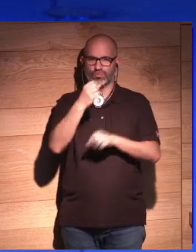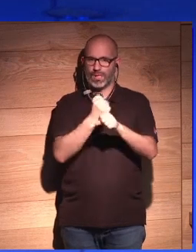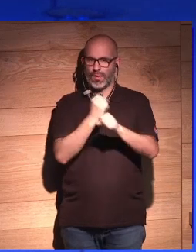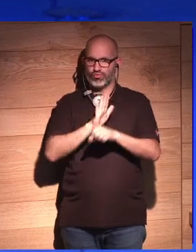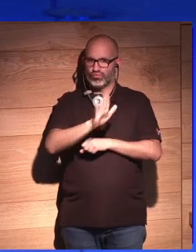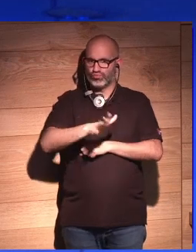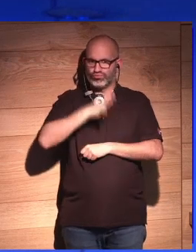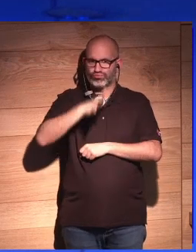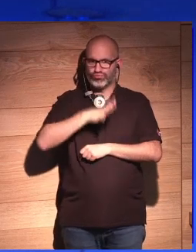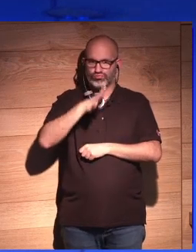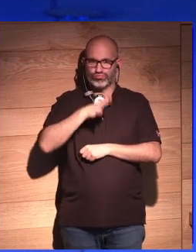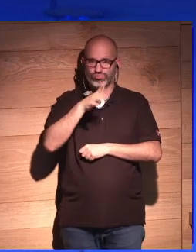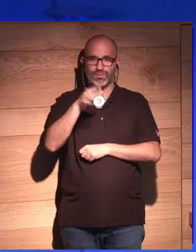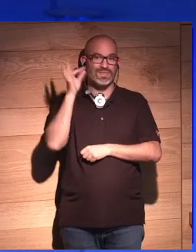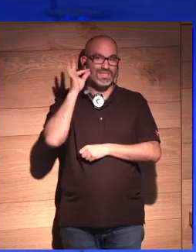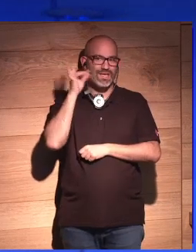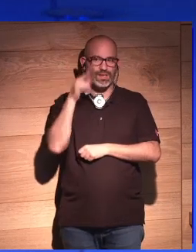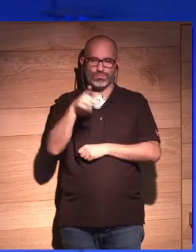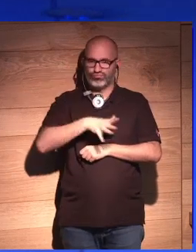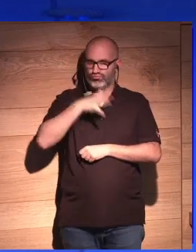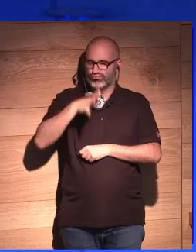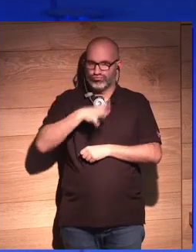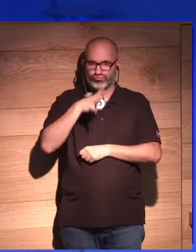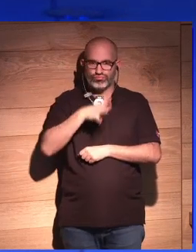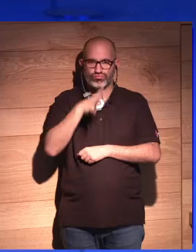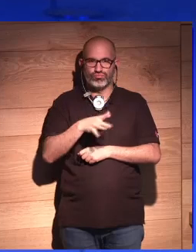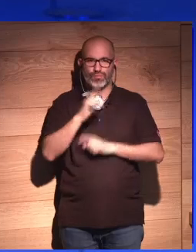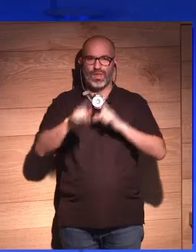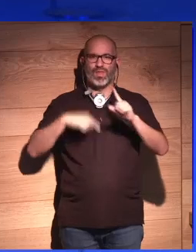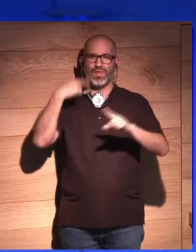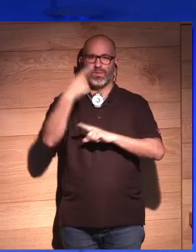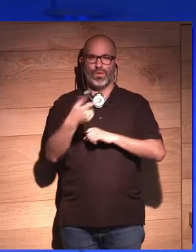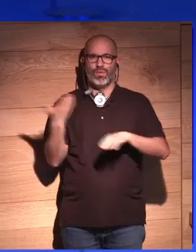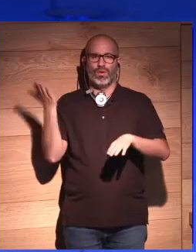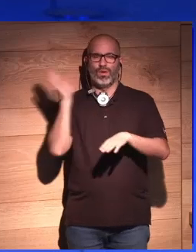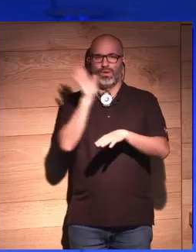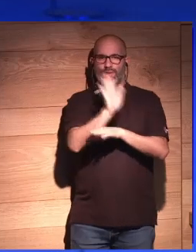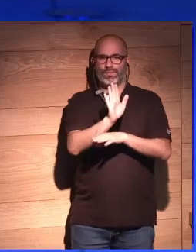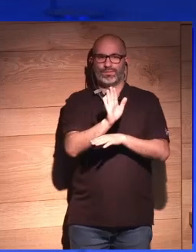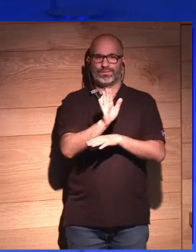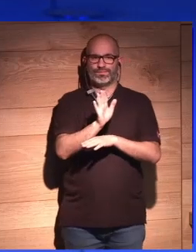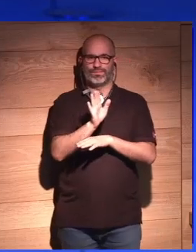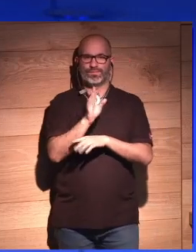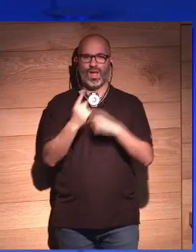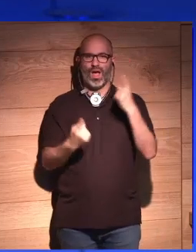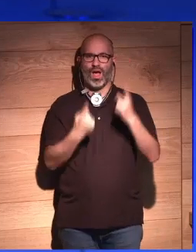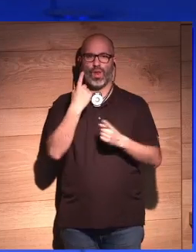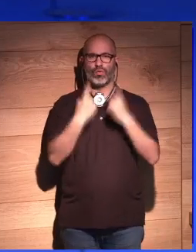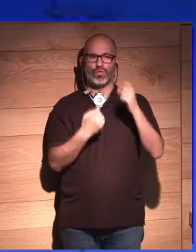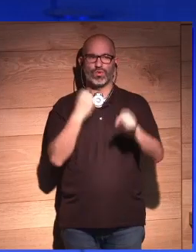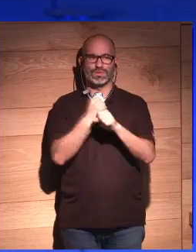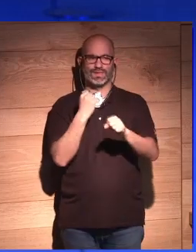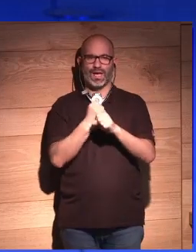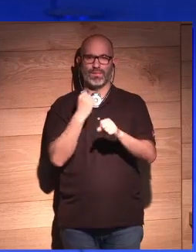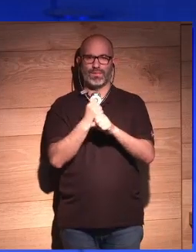That year we also showed a couple of transmedia works. 2011 was like a transmedia. I don't know how many